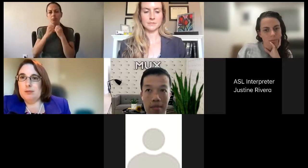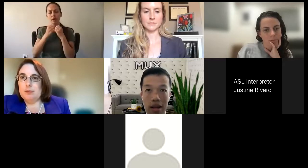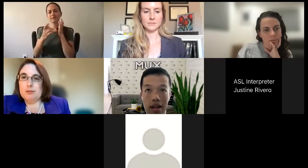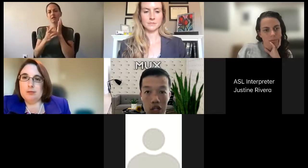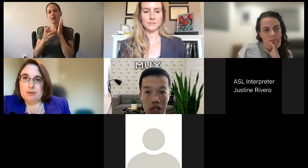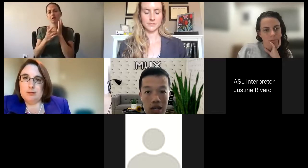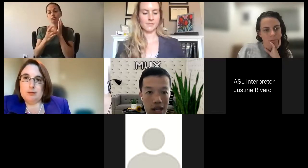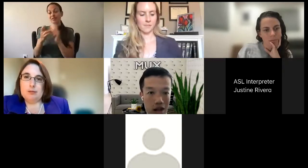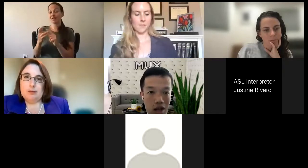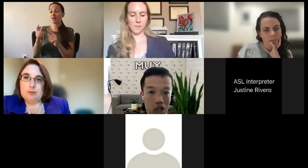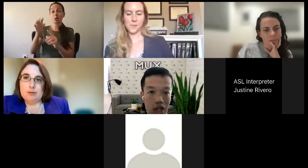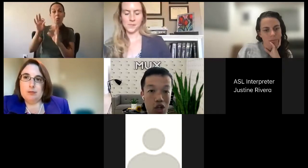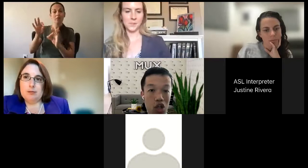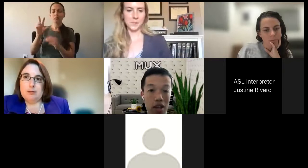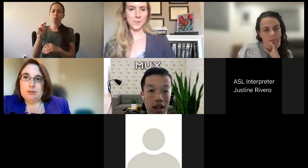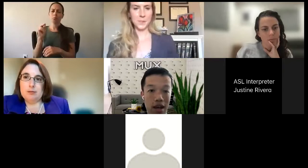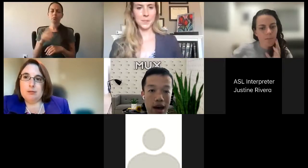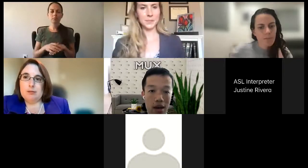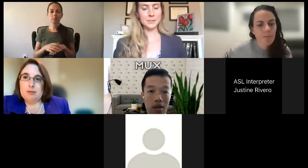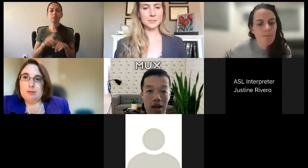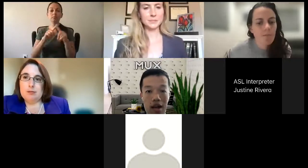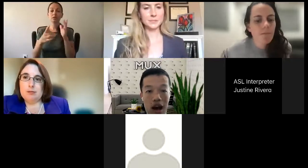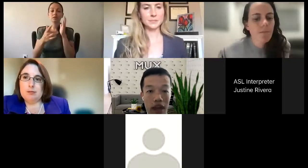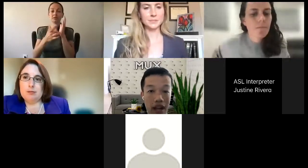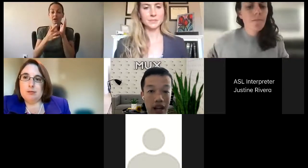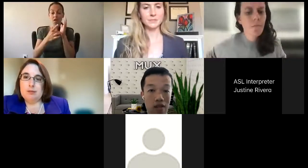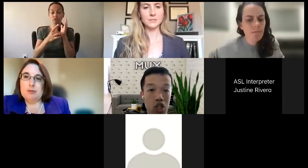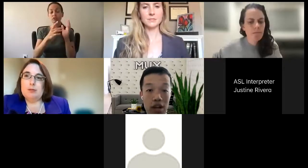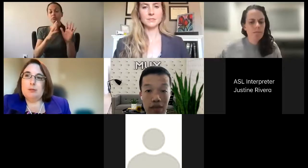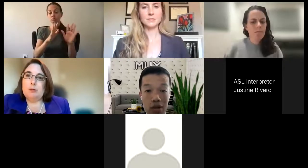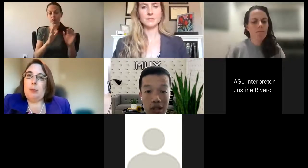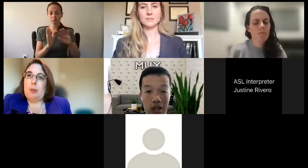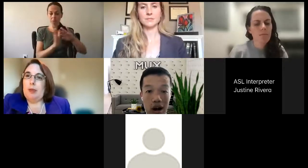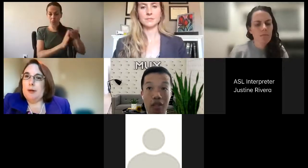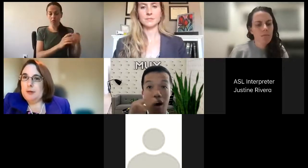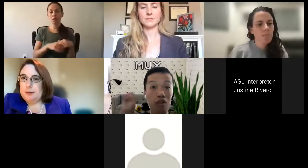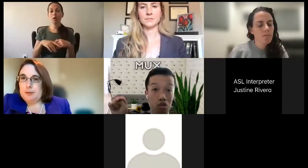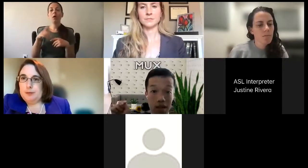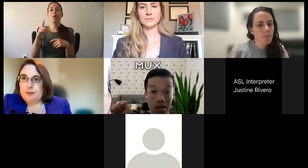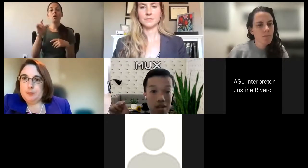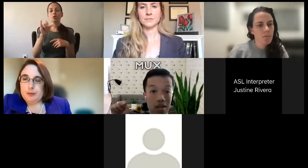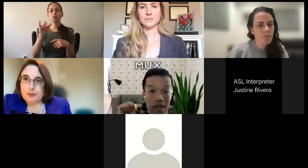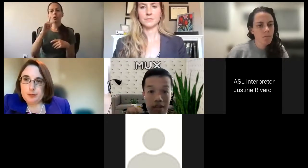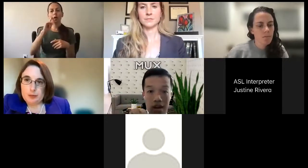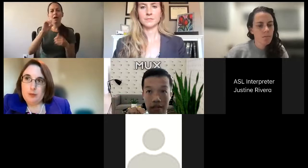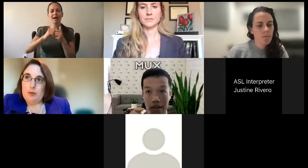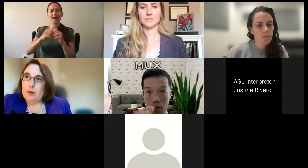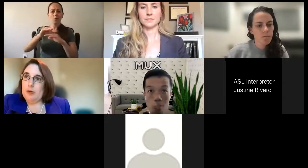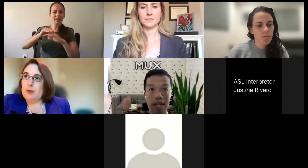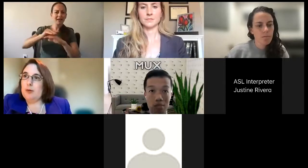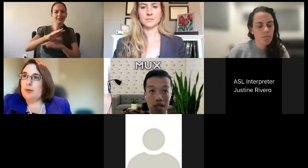all. In addition to technology, lenders should think about how they can leverage their influence on the other two pillars